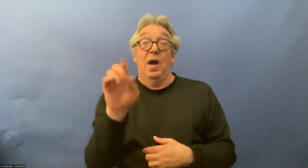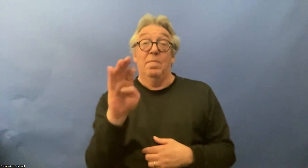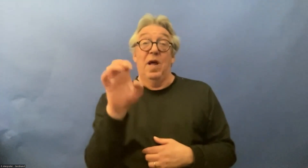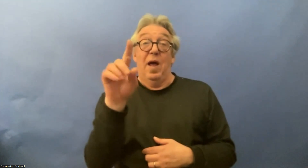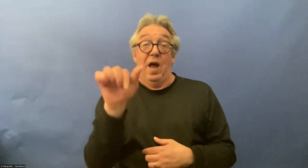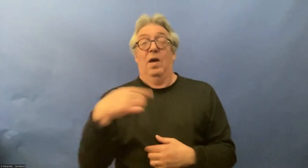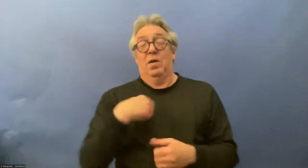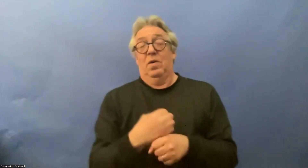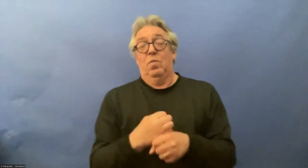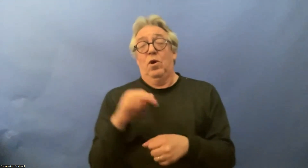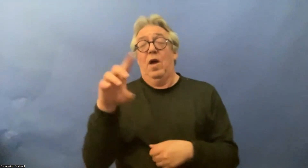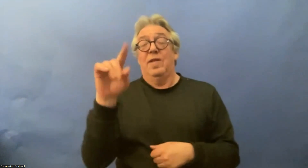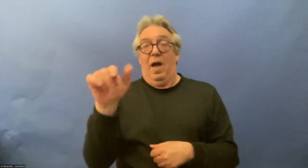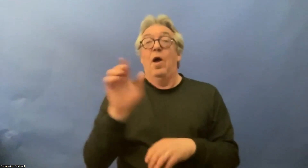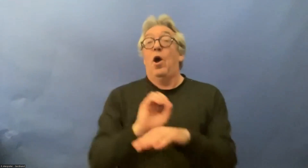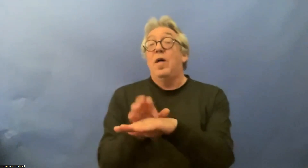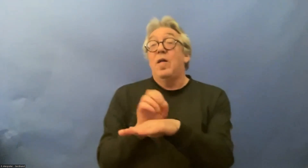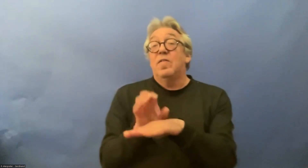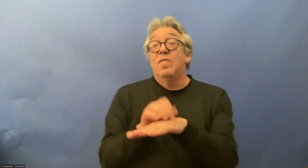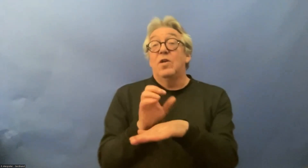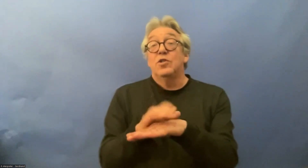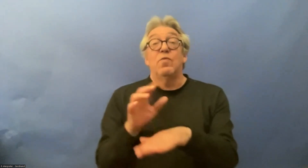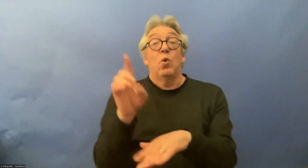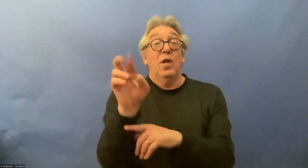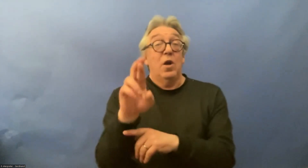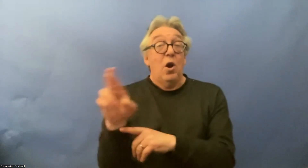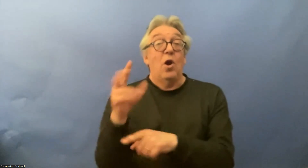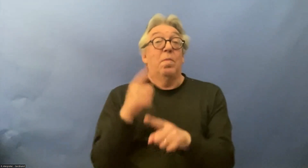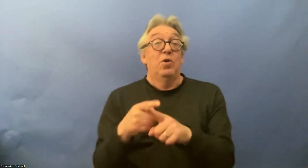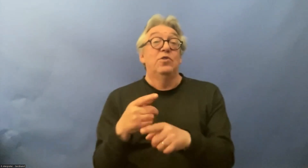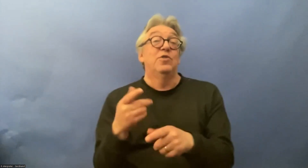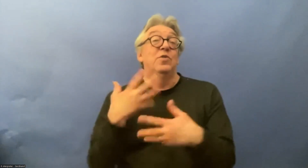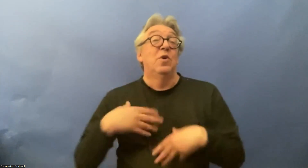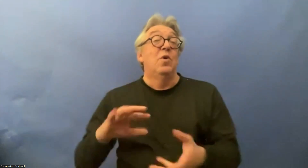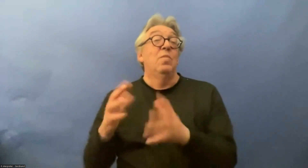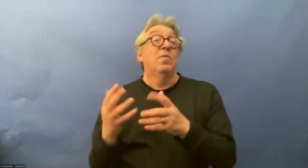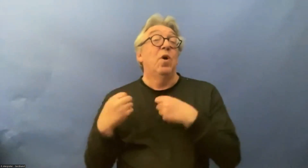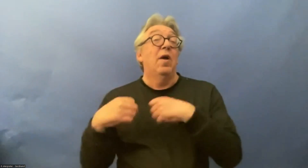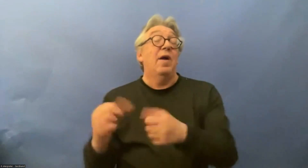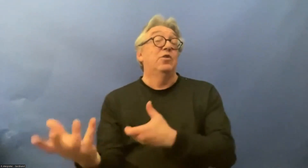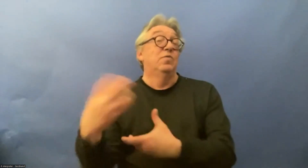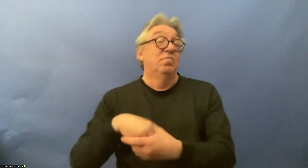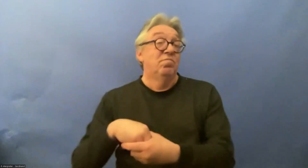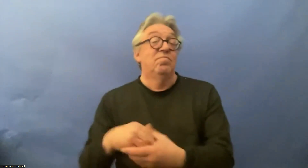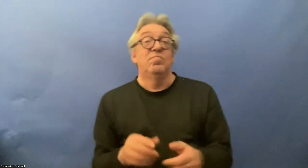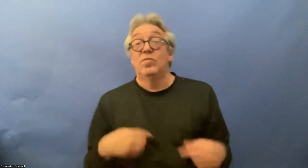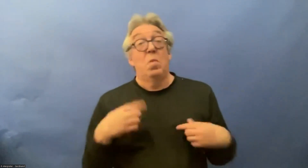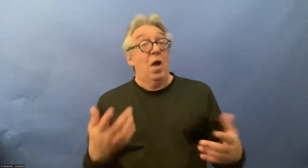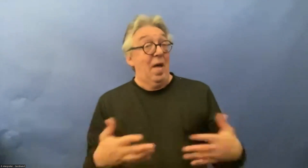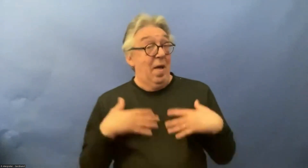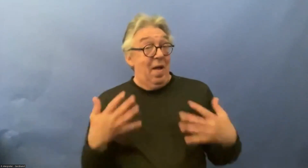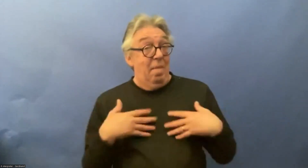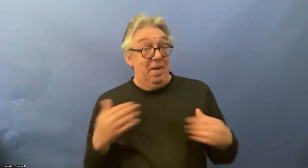advisor on inclusive humanitarian action and disaster risk reduction. Indeed, I'm pleased to be sitting with this